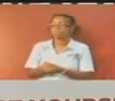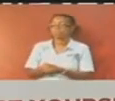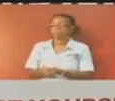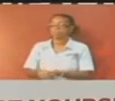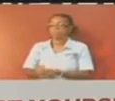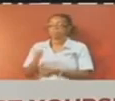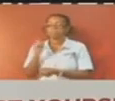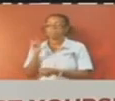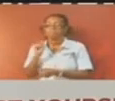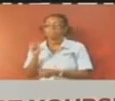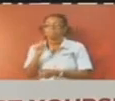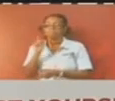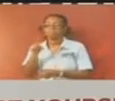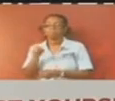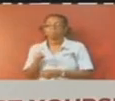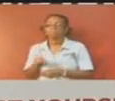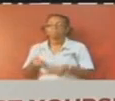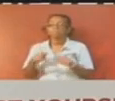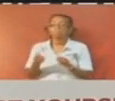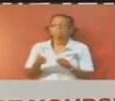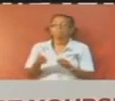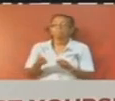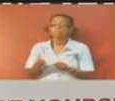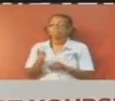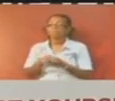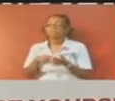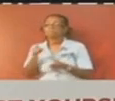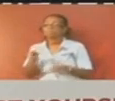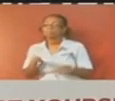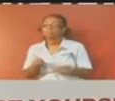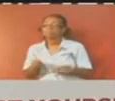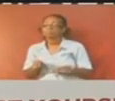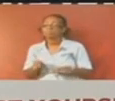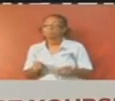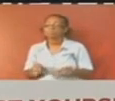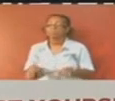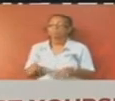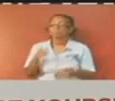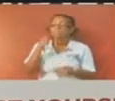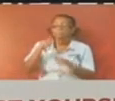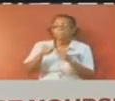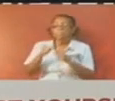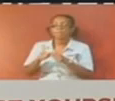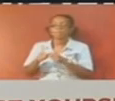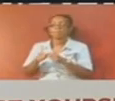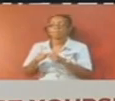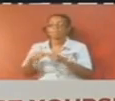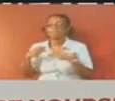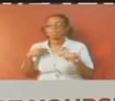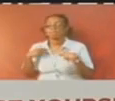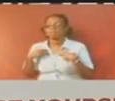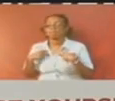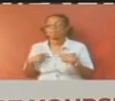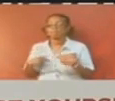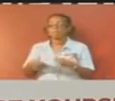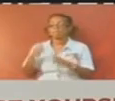are, whatever you are doing it in a pandemic. Please do